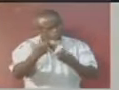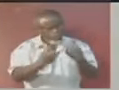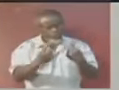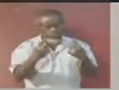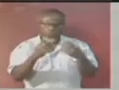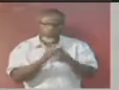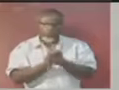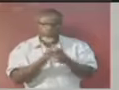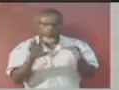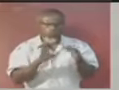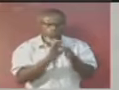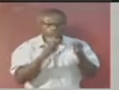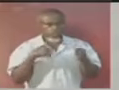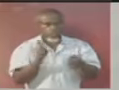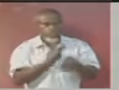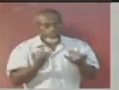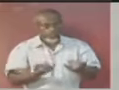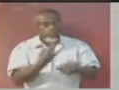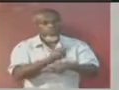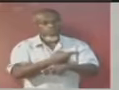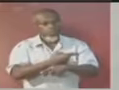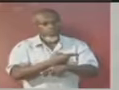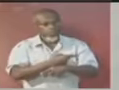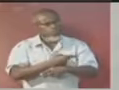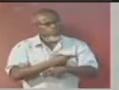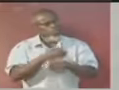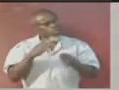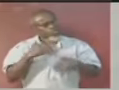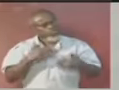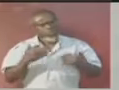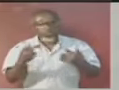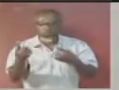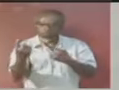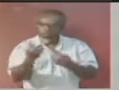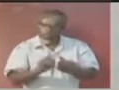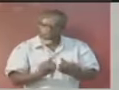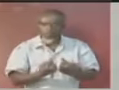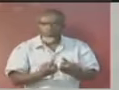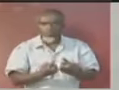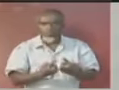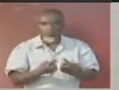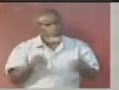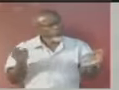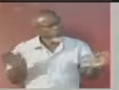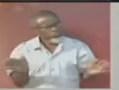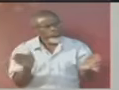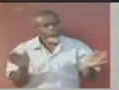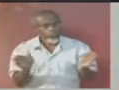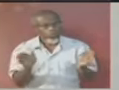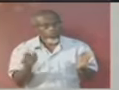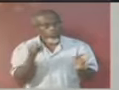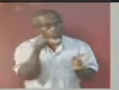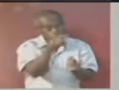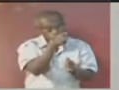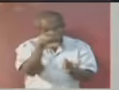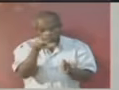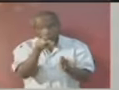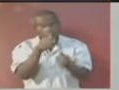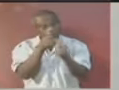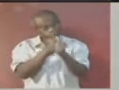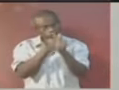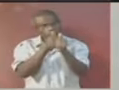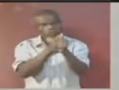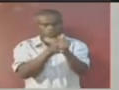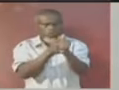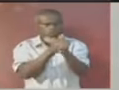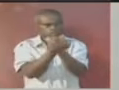do appreciate your presence at these conferences each week. We urge everyone to do his and her part to